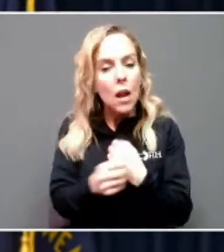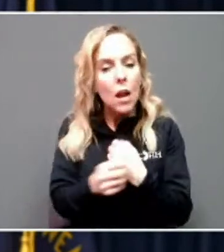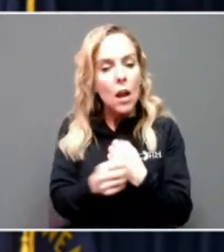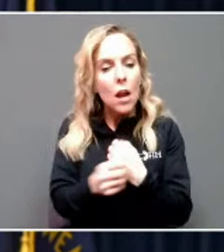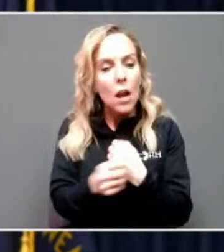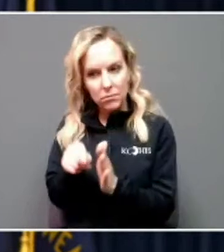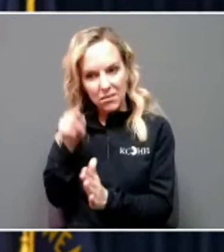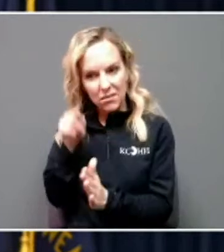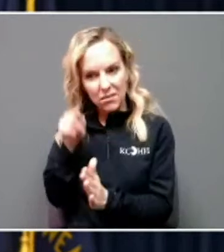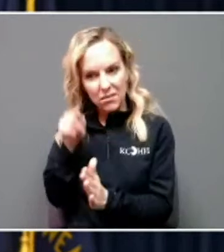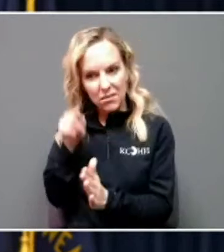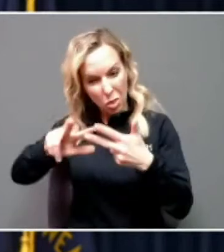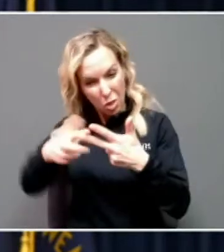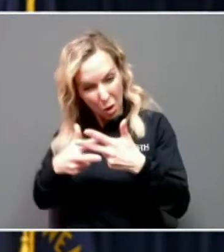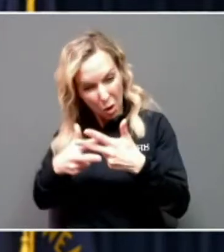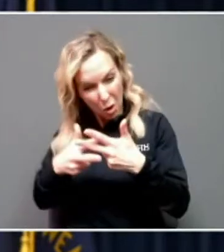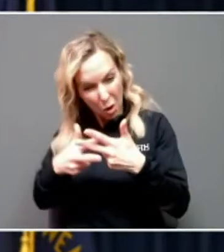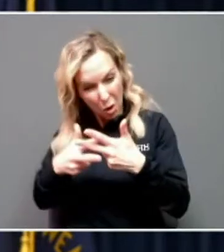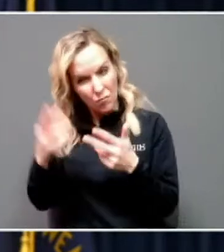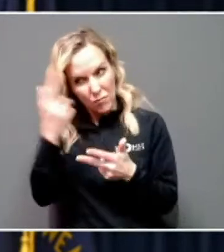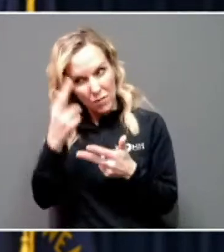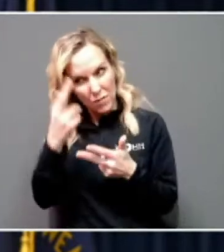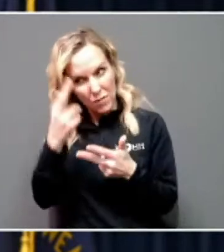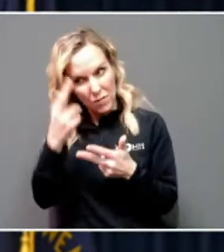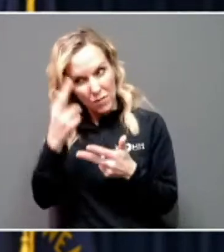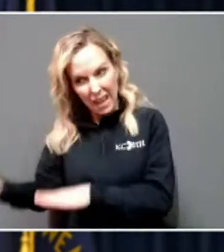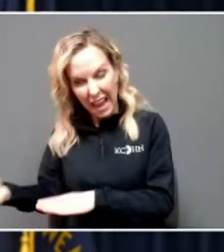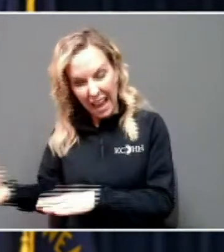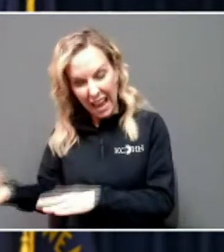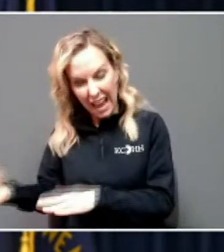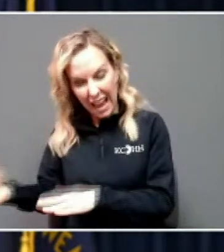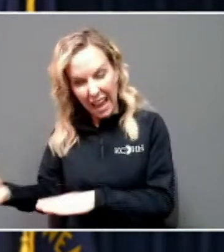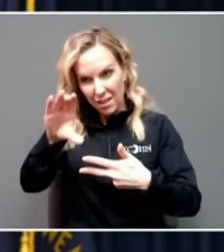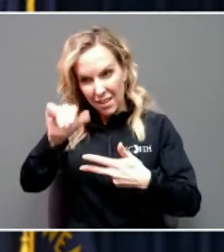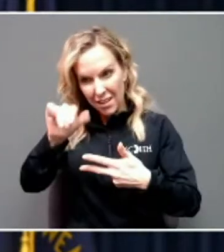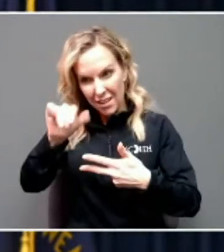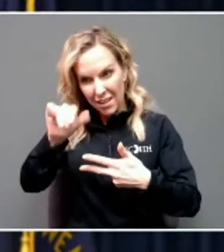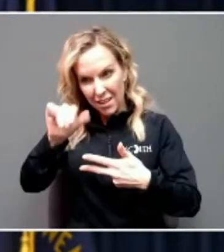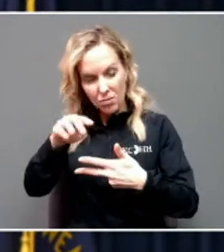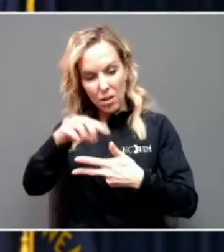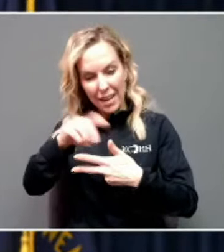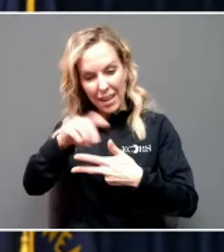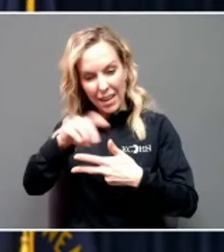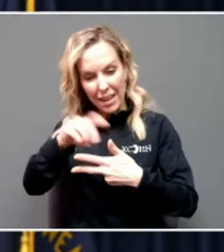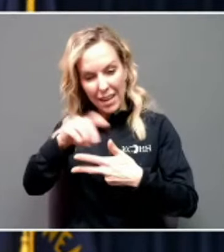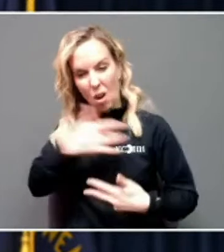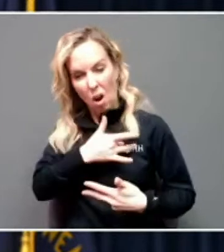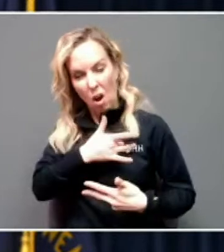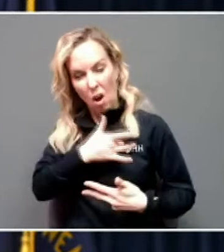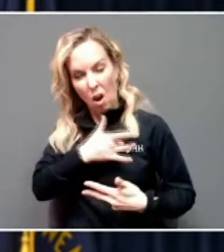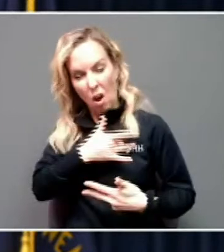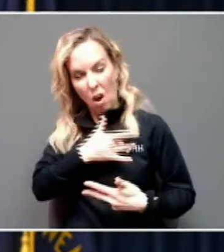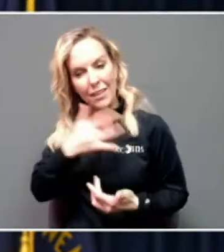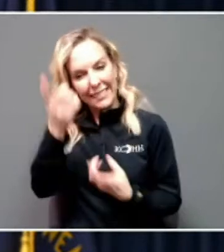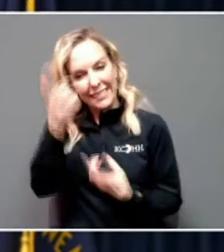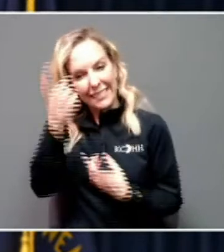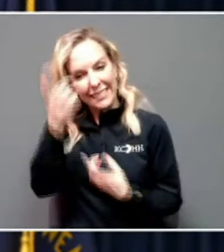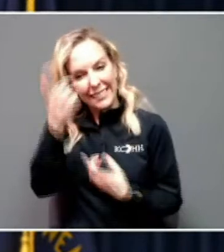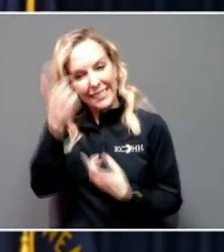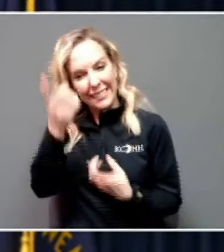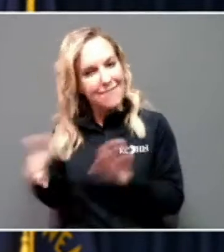of death. And when you're competing with cancer or heart disease, it means you are deadly. We're going to probably this week